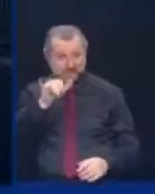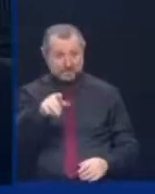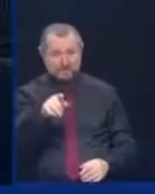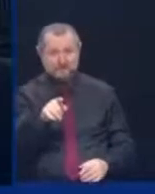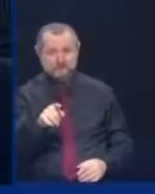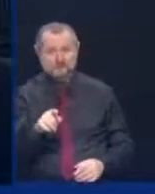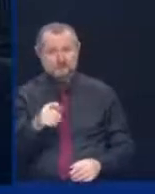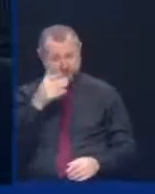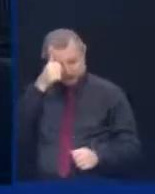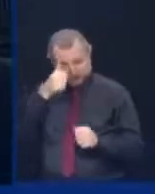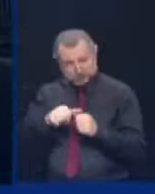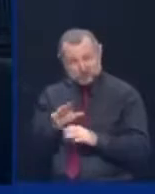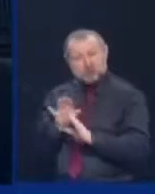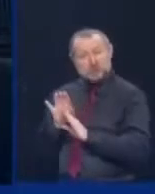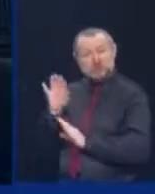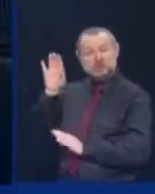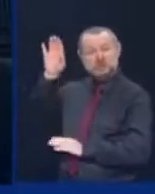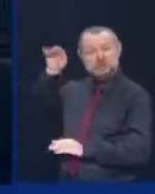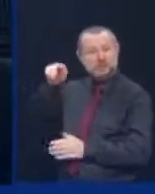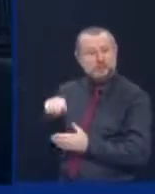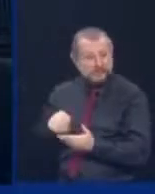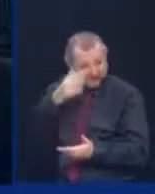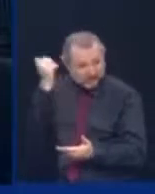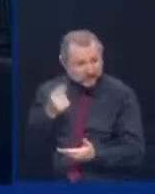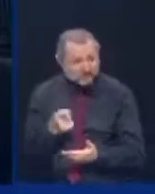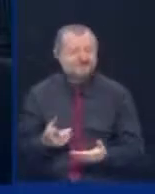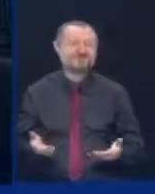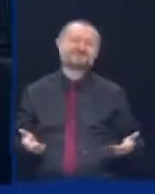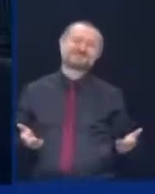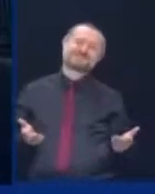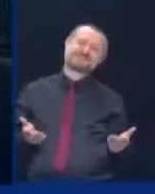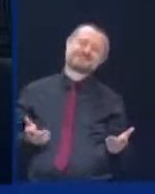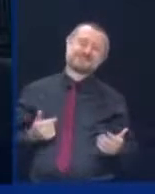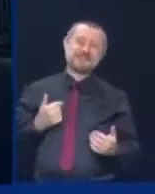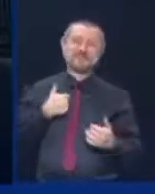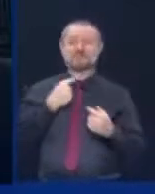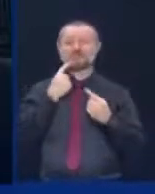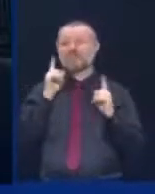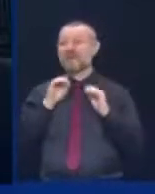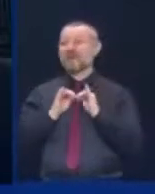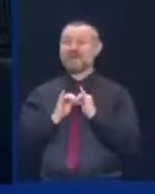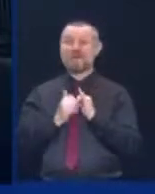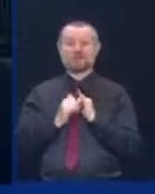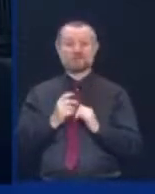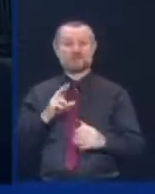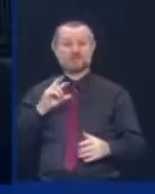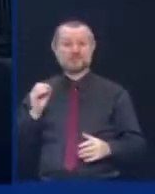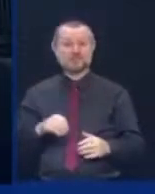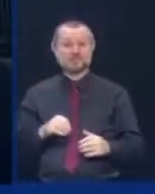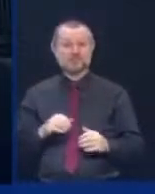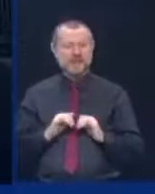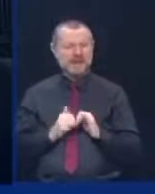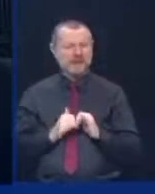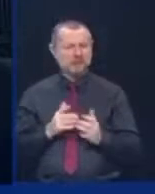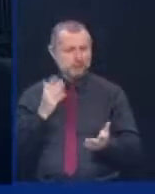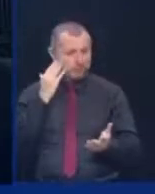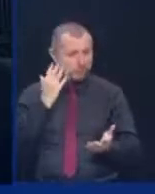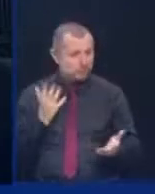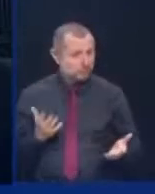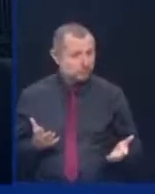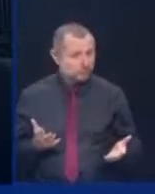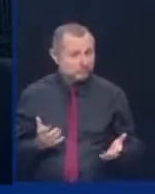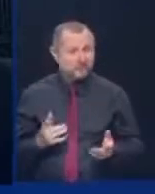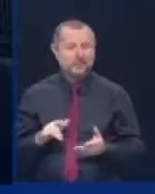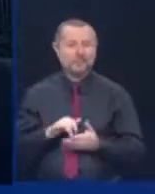ago? We went to 3%. We got down to 3% because we went through the New